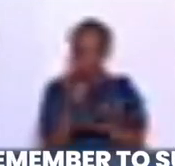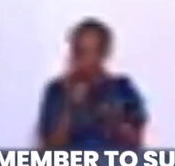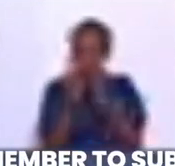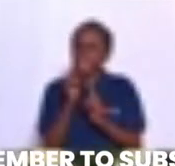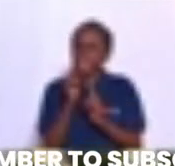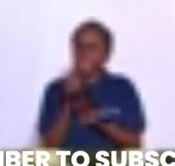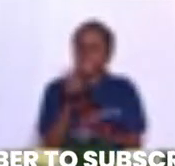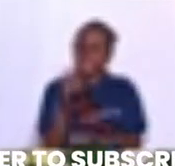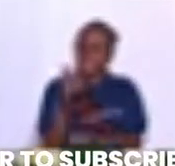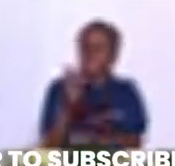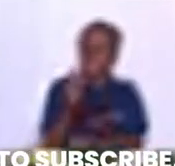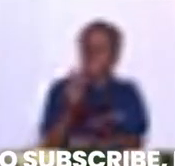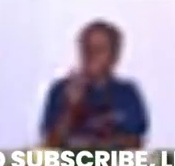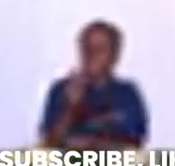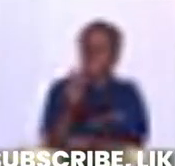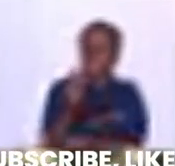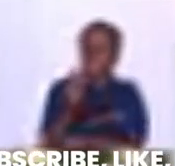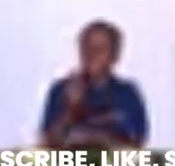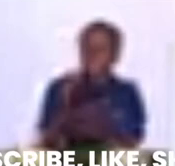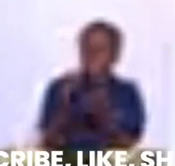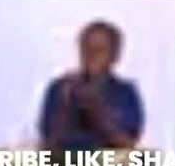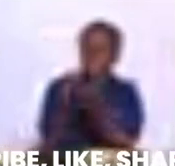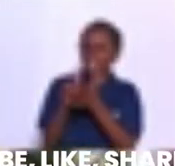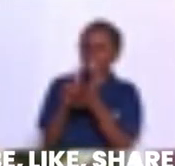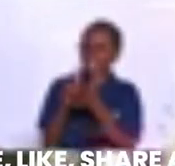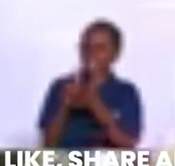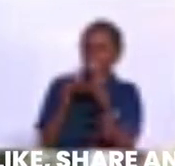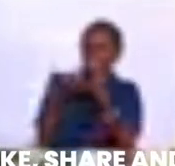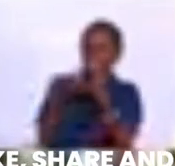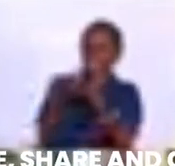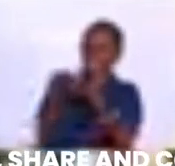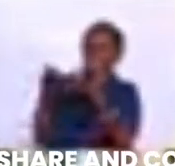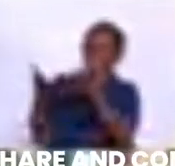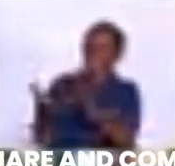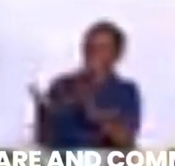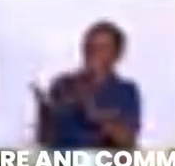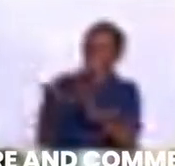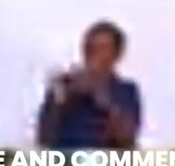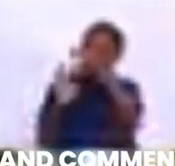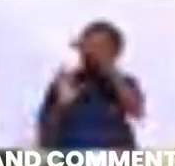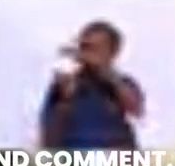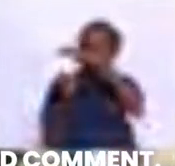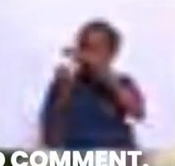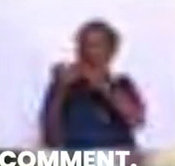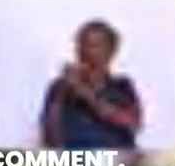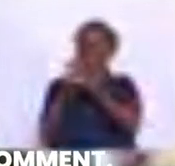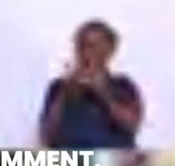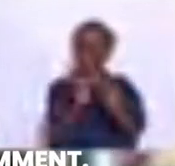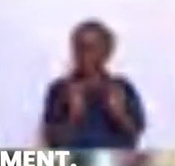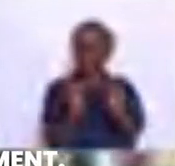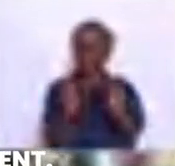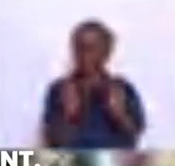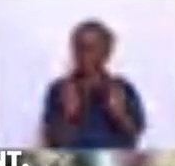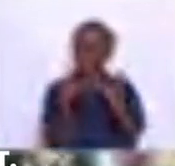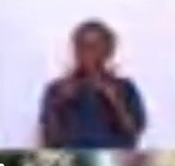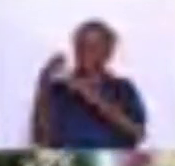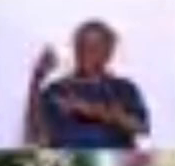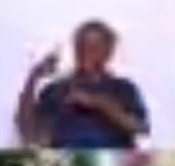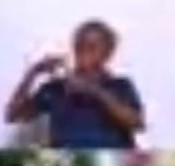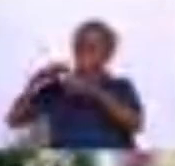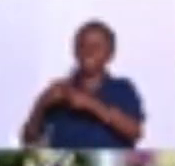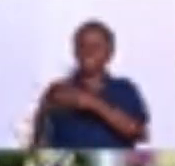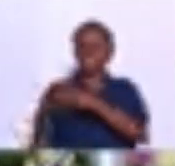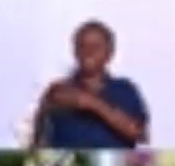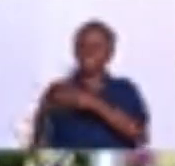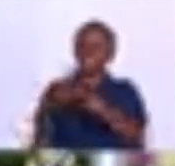him that there is a problem here. The bulb is not working. Go and fix it.